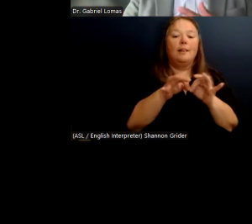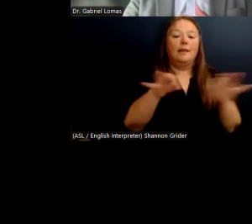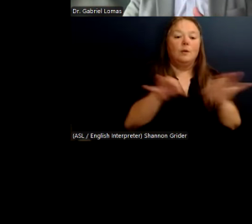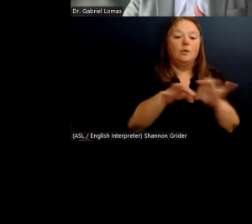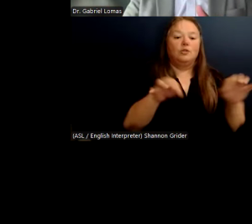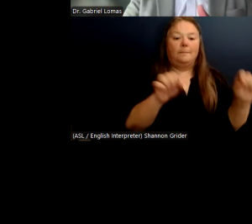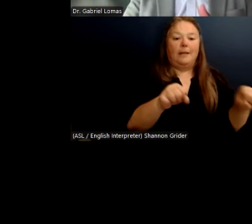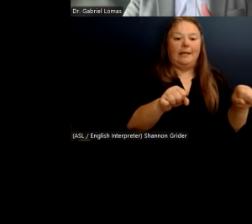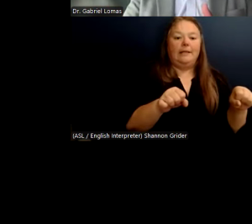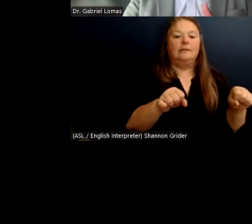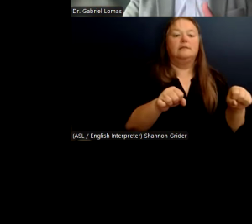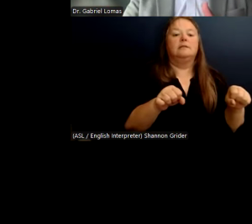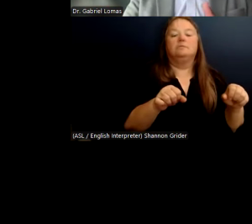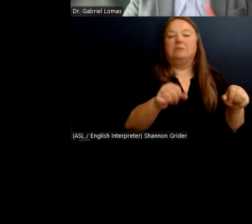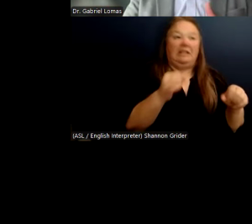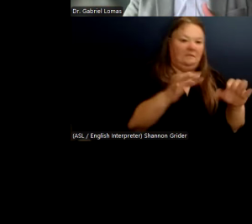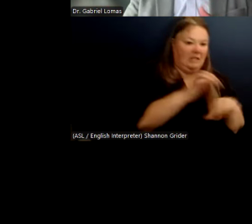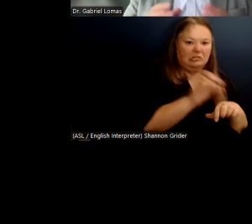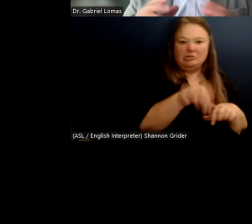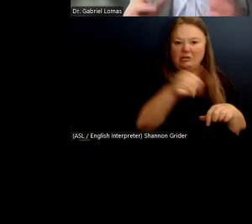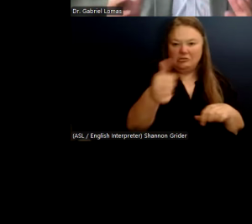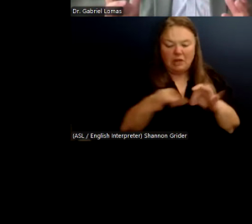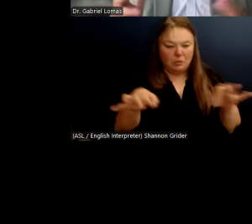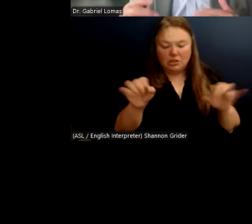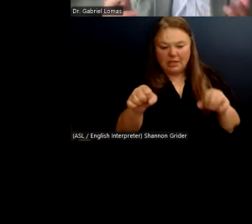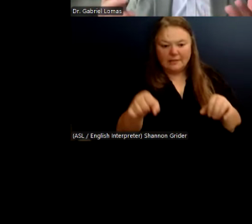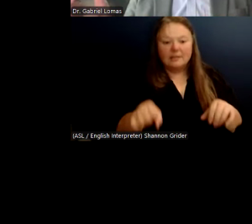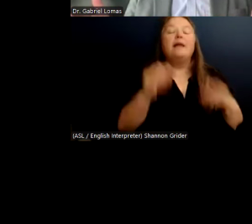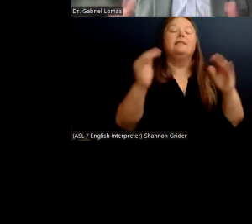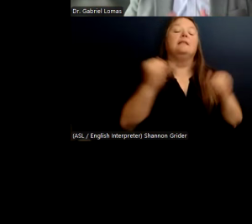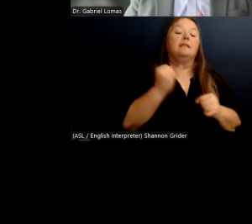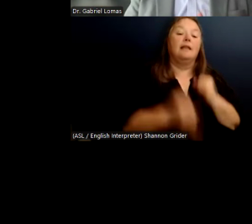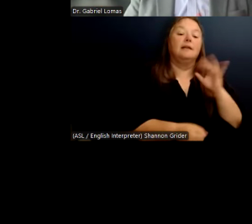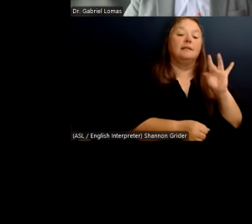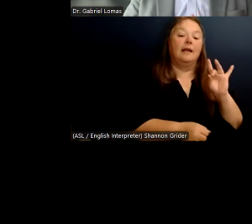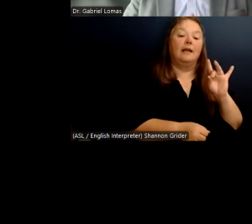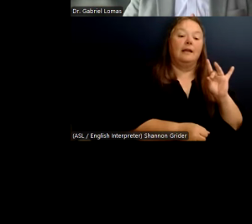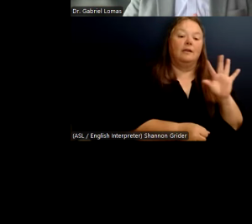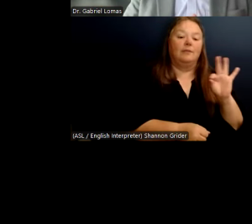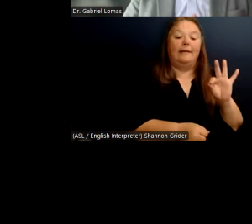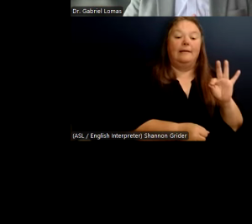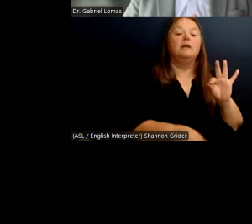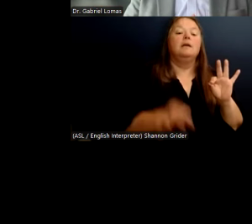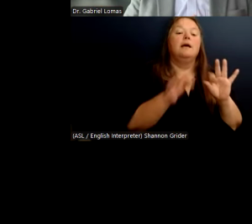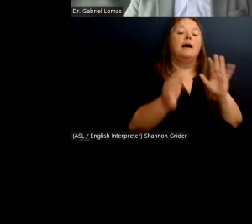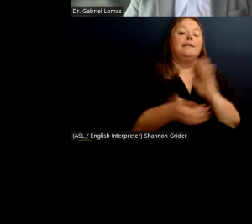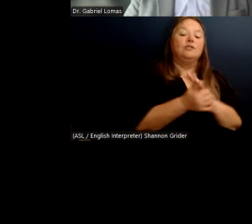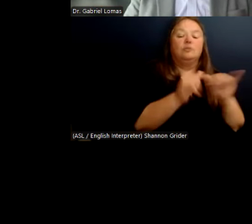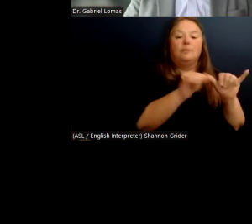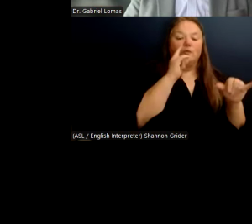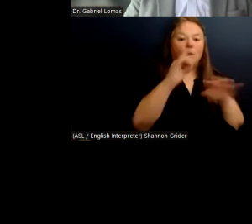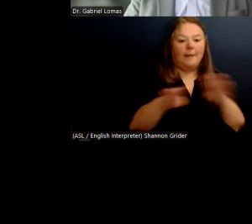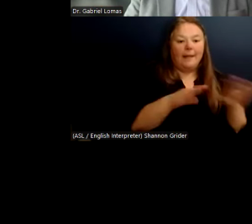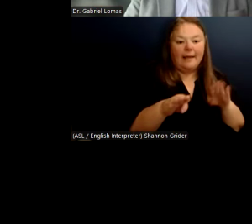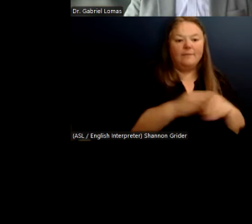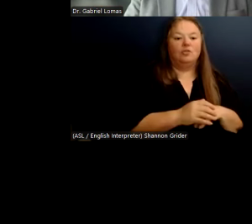in English and other languages, and then measures of behavior, trauma, anxiety, depression. So if it's a child, we often focus on